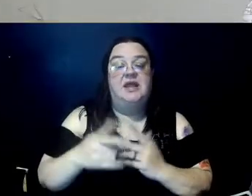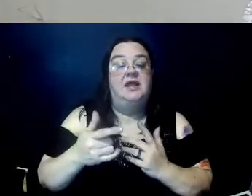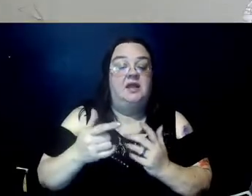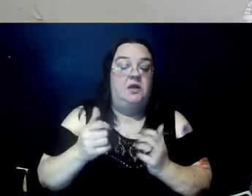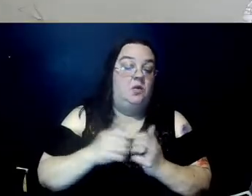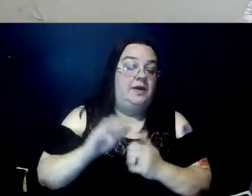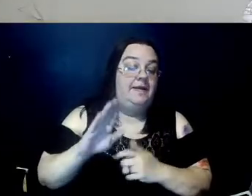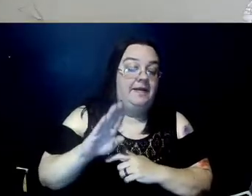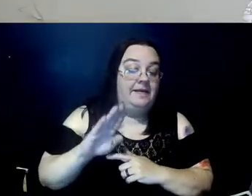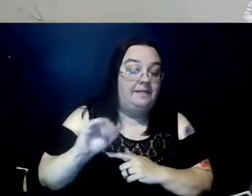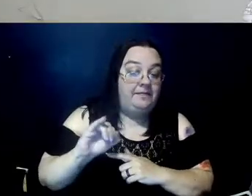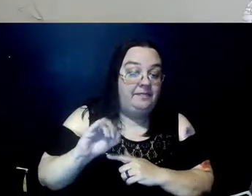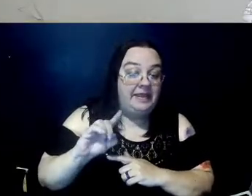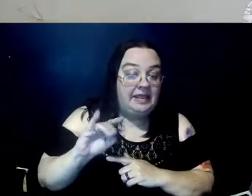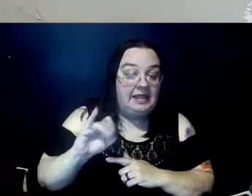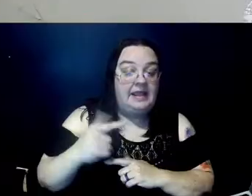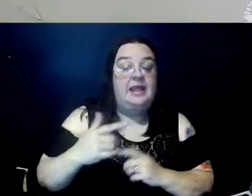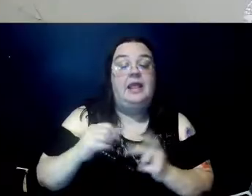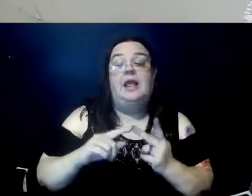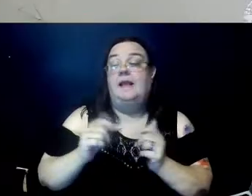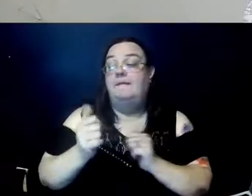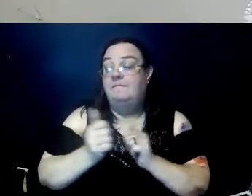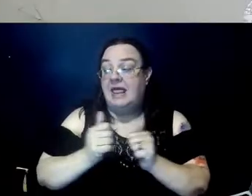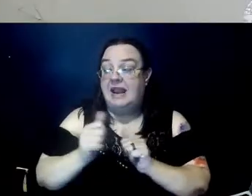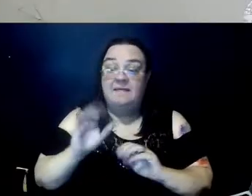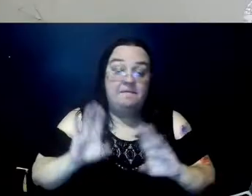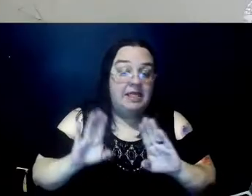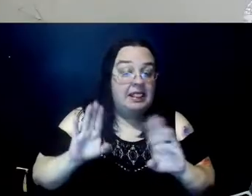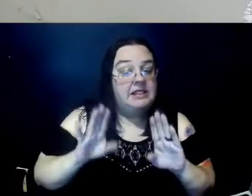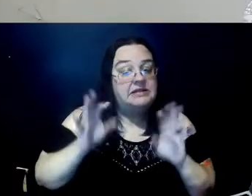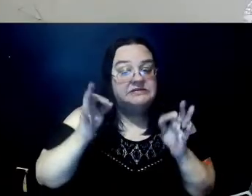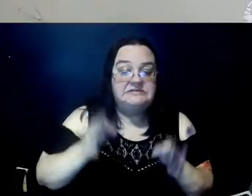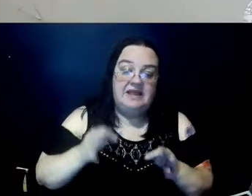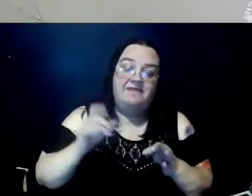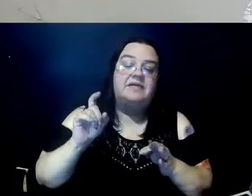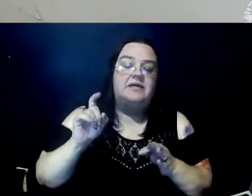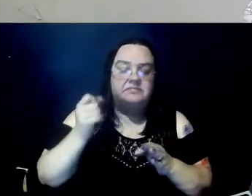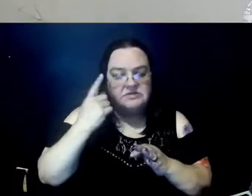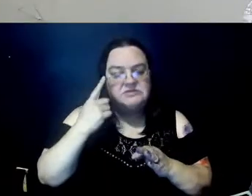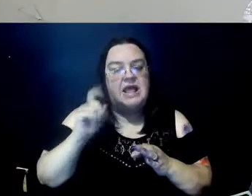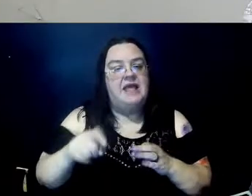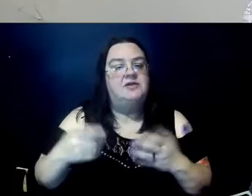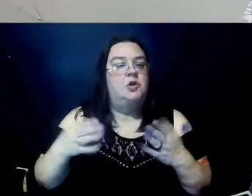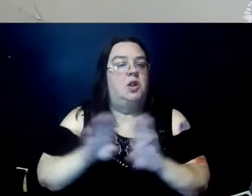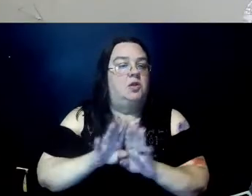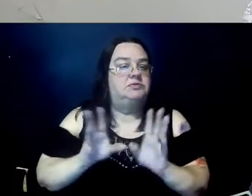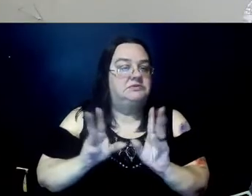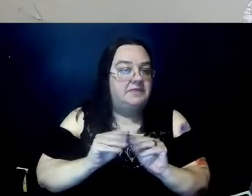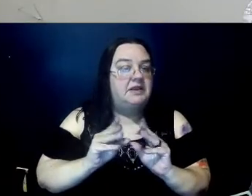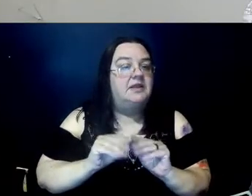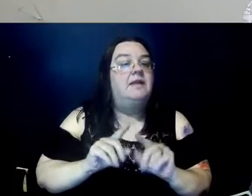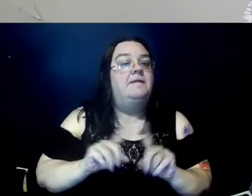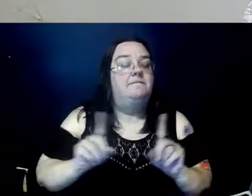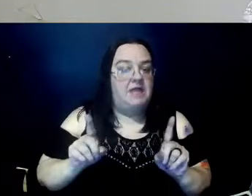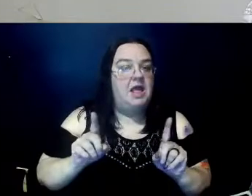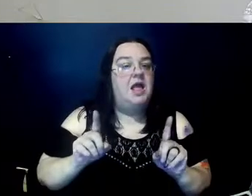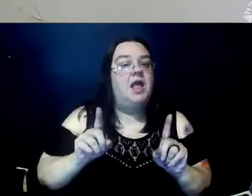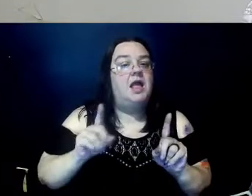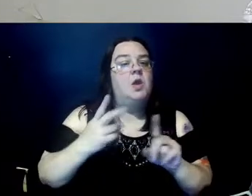bidding and competitive bids certainly have to be done in closed meetings. But use